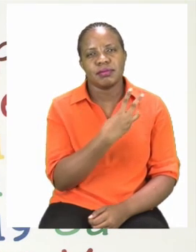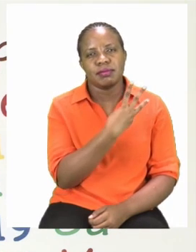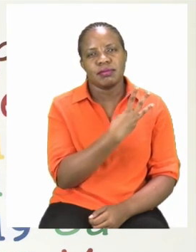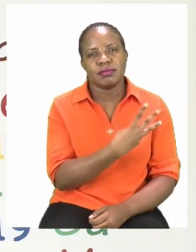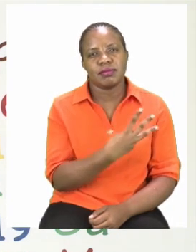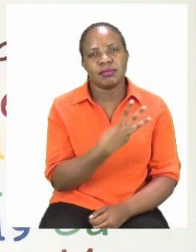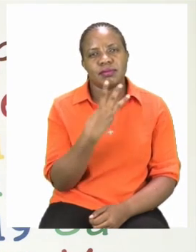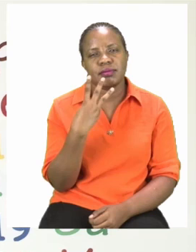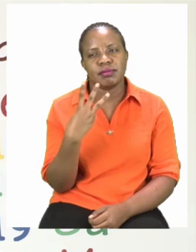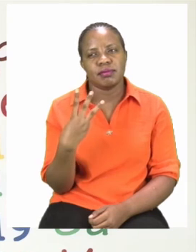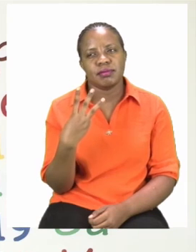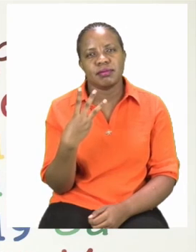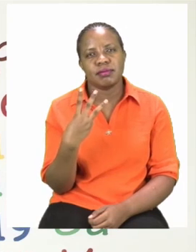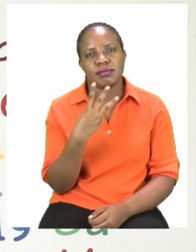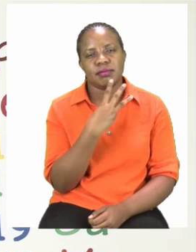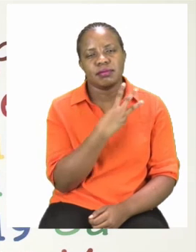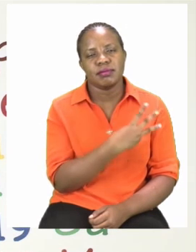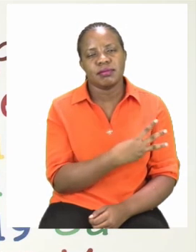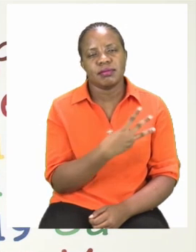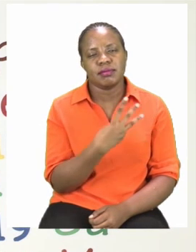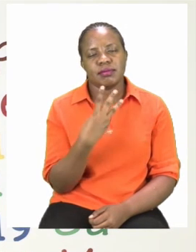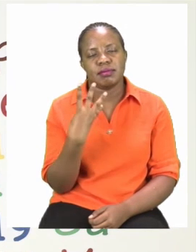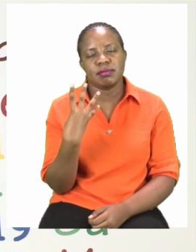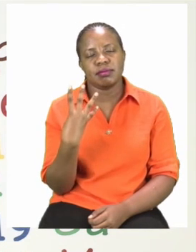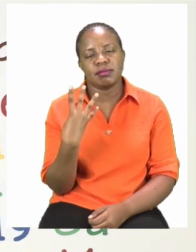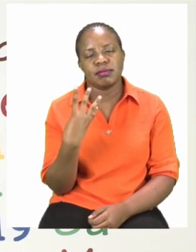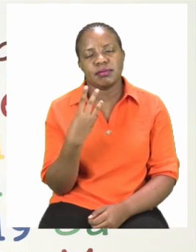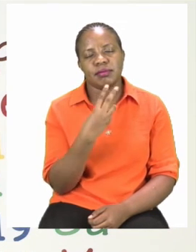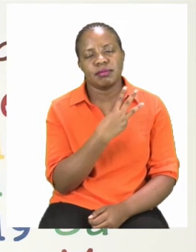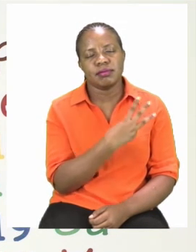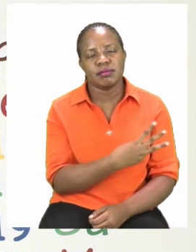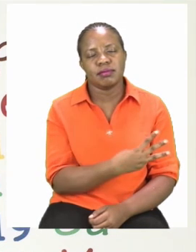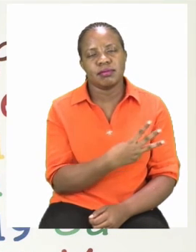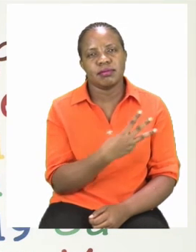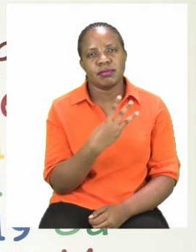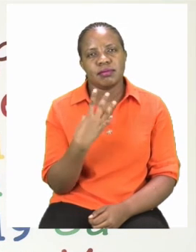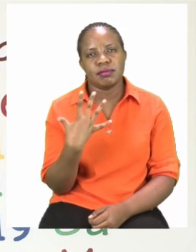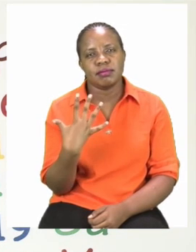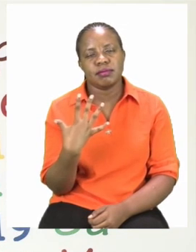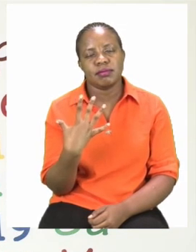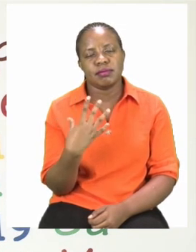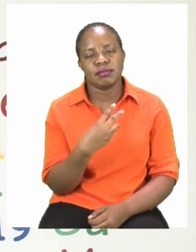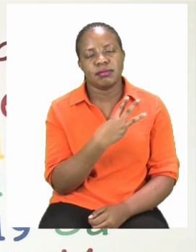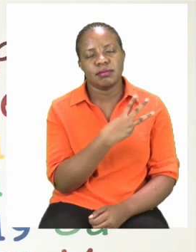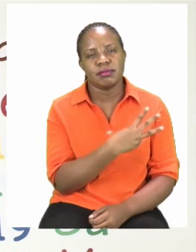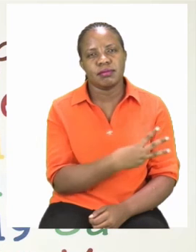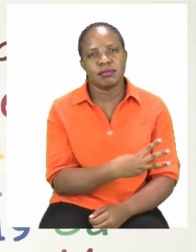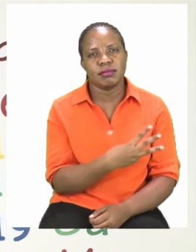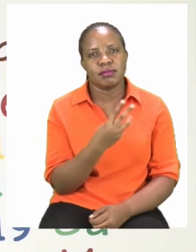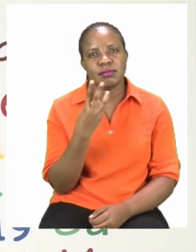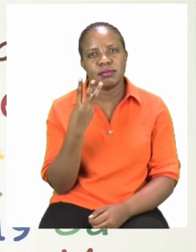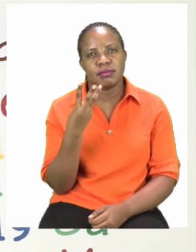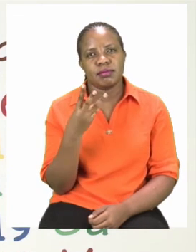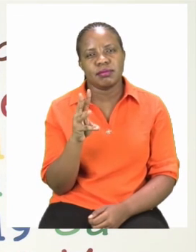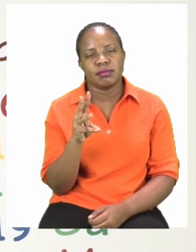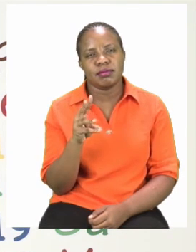and communications, occupations, autumn and more. We distribute countrywide in over 7 different